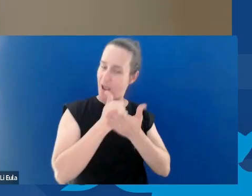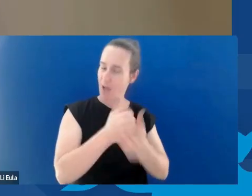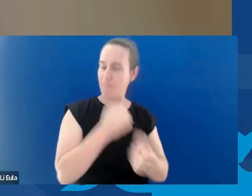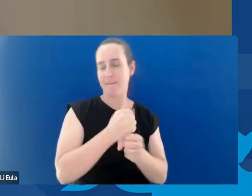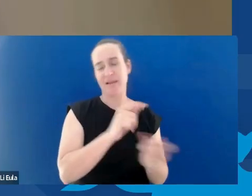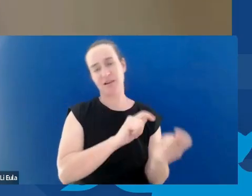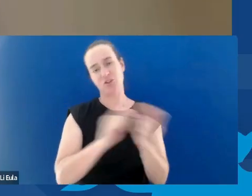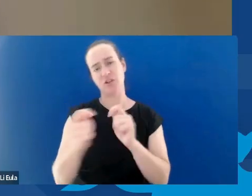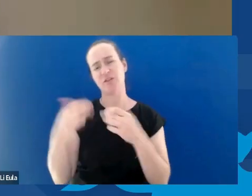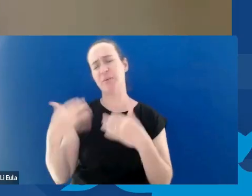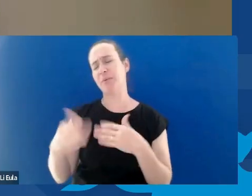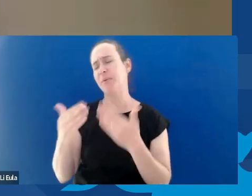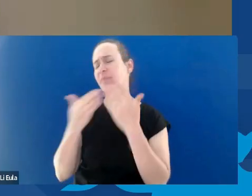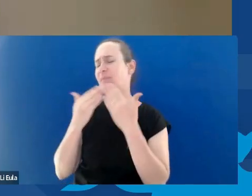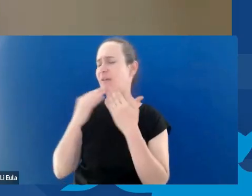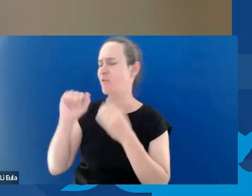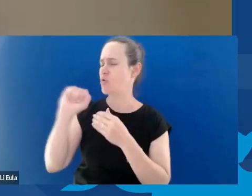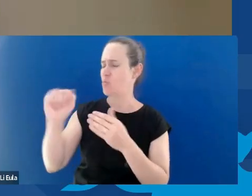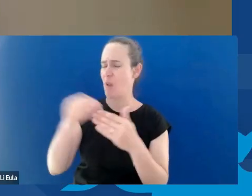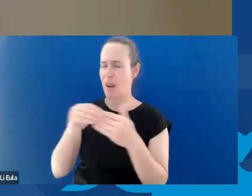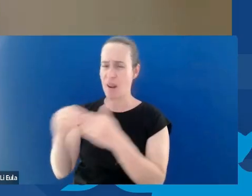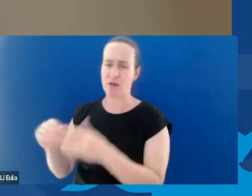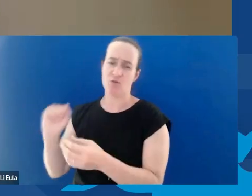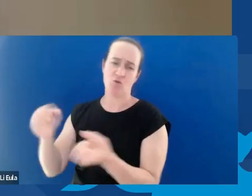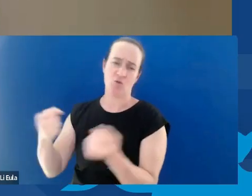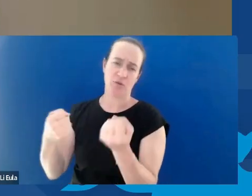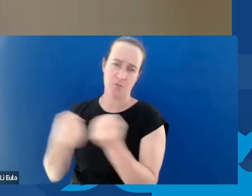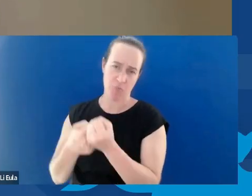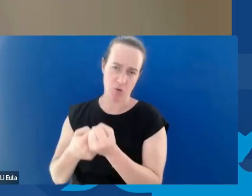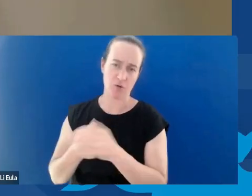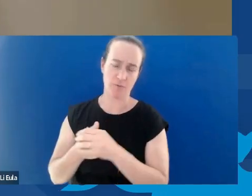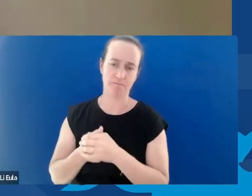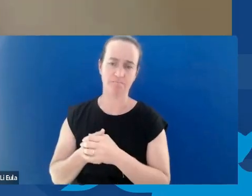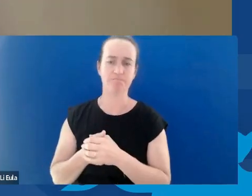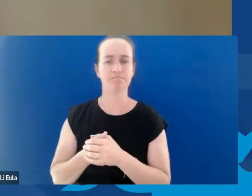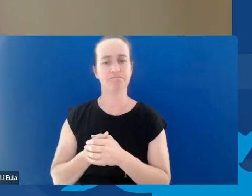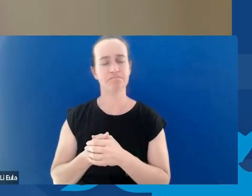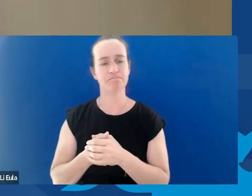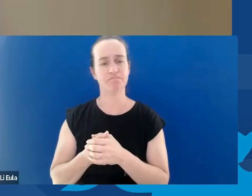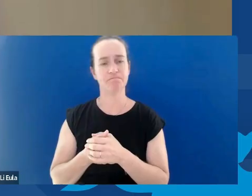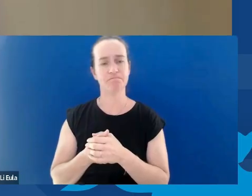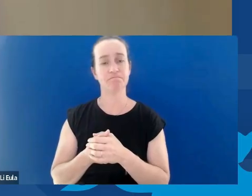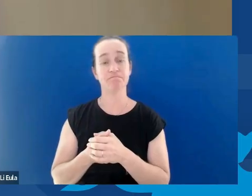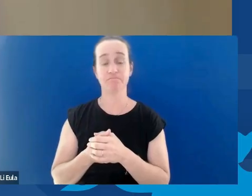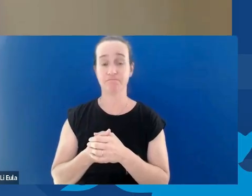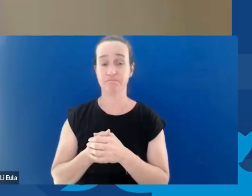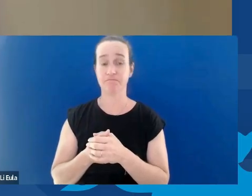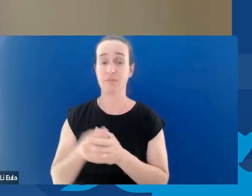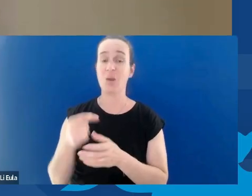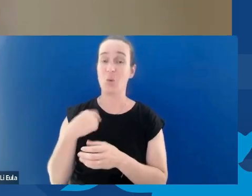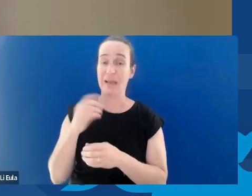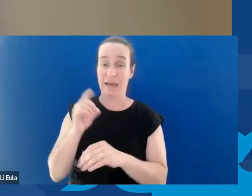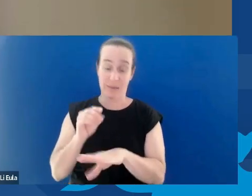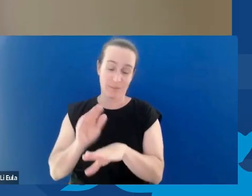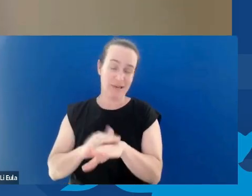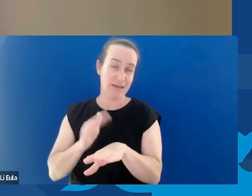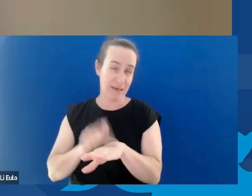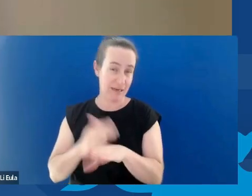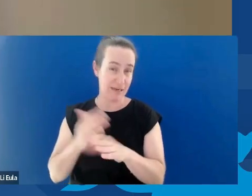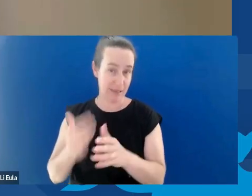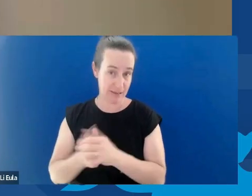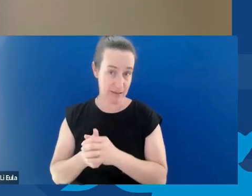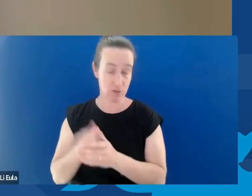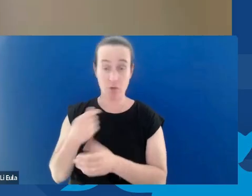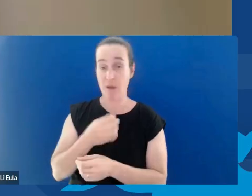for your leadership, Reginald, and for your support throughout this program. Reginald, we have gone over time and I'm asking the